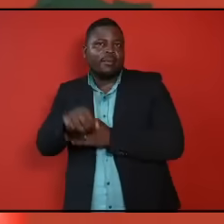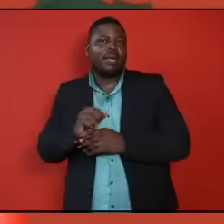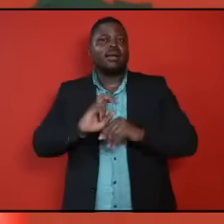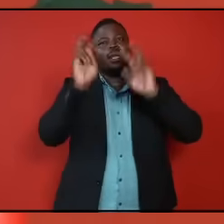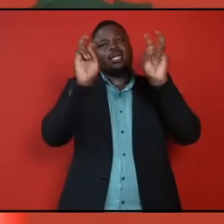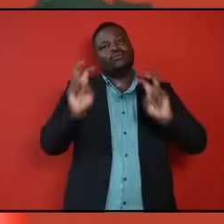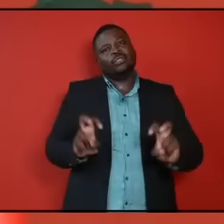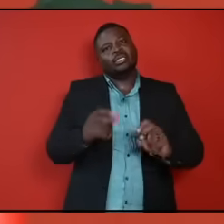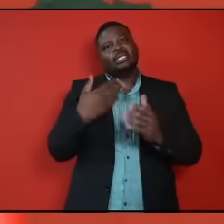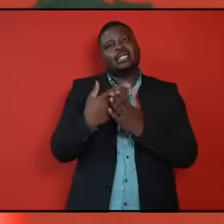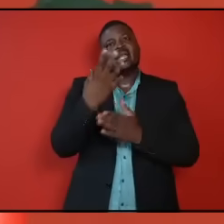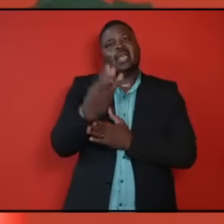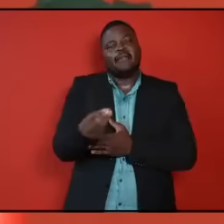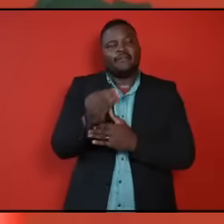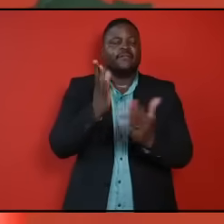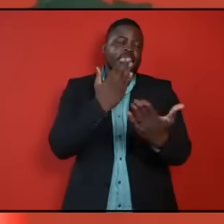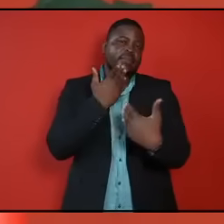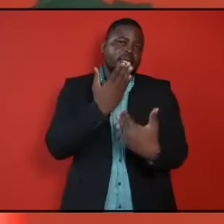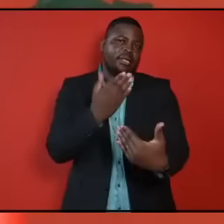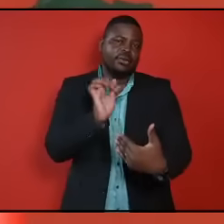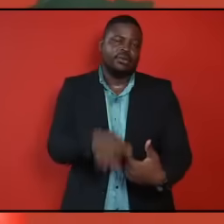and services. I thank you.